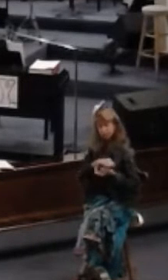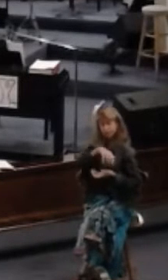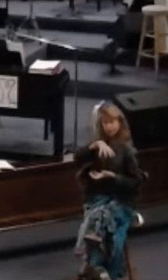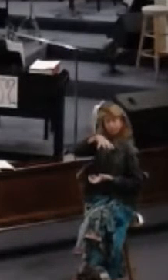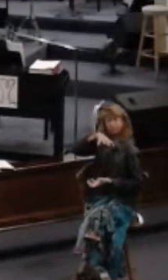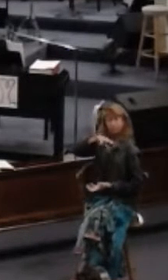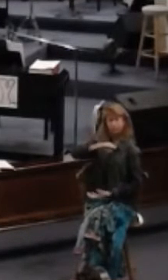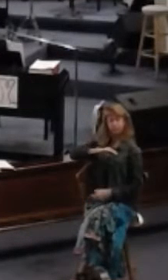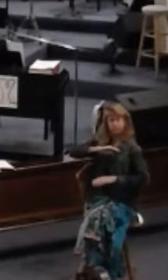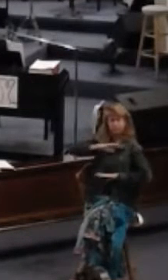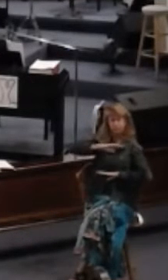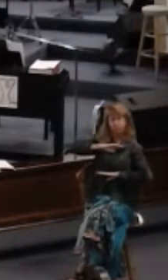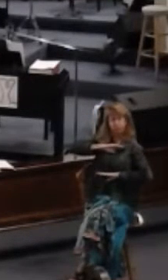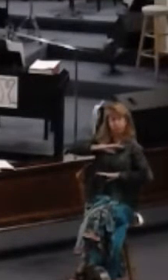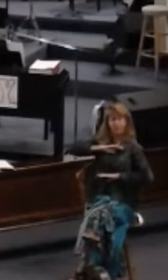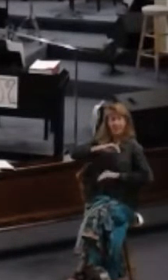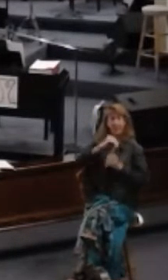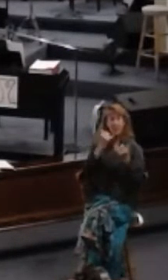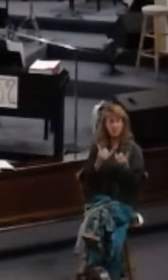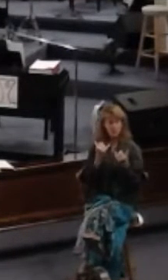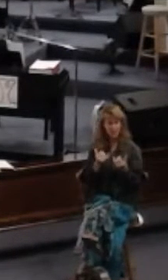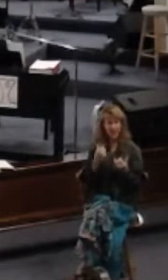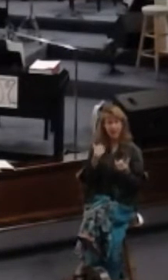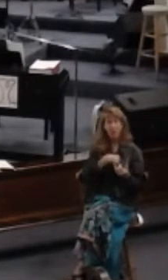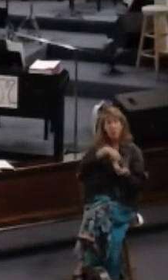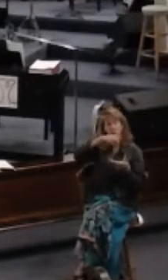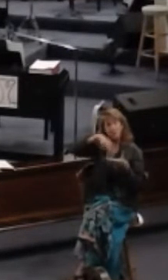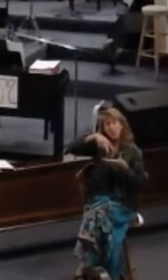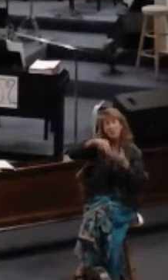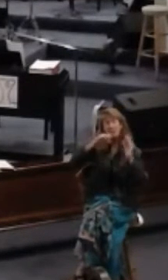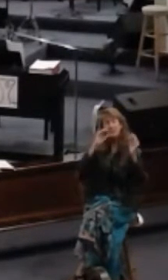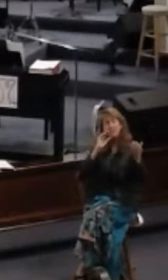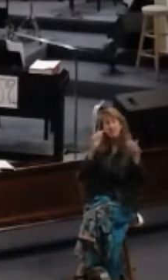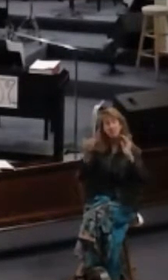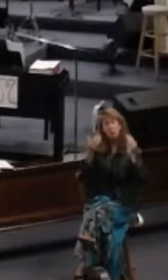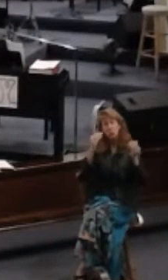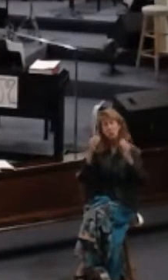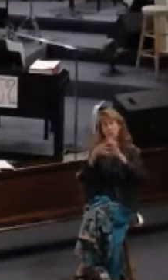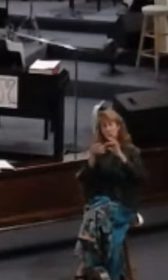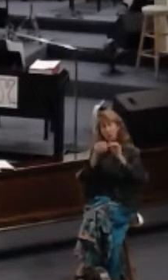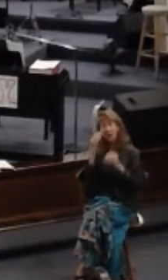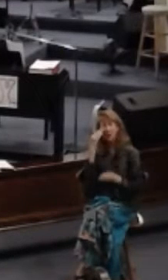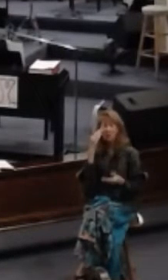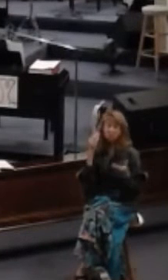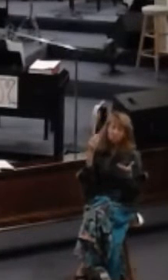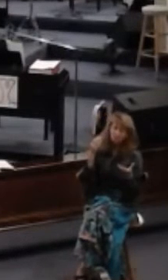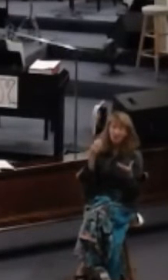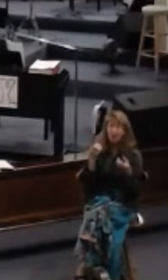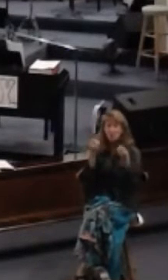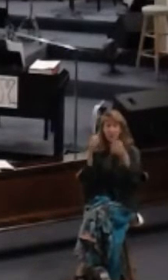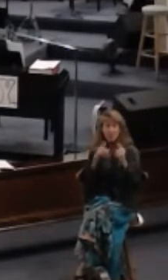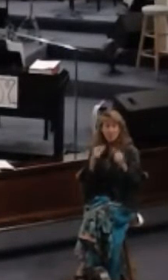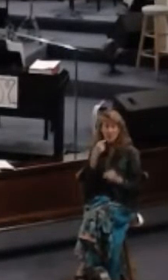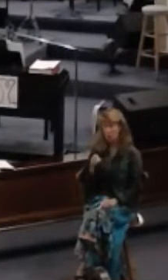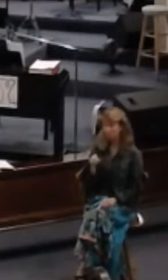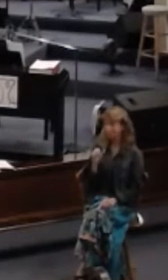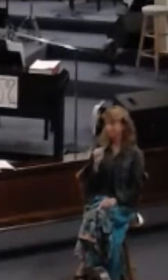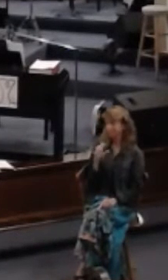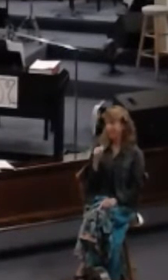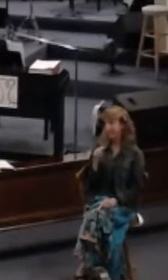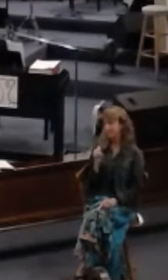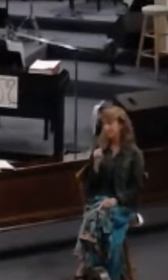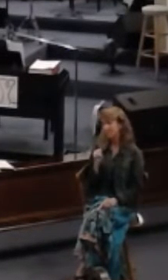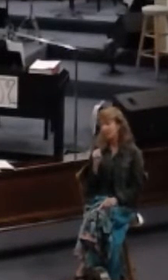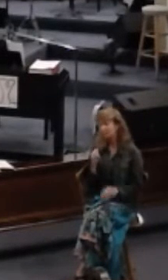In our text this morning, we read a similar story. Now, I know most of you look at Acts chapter 6 and these first 7 verses,